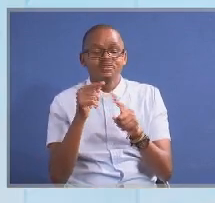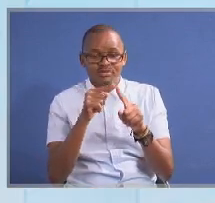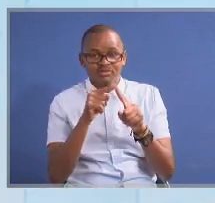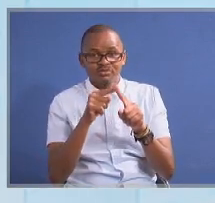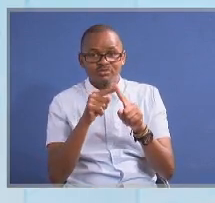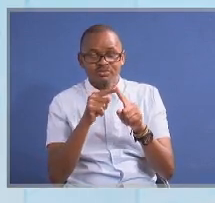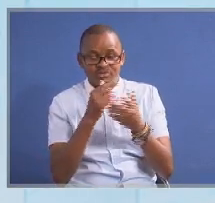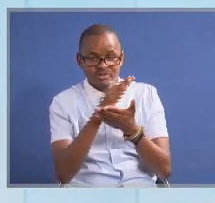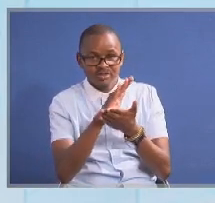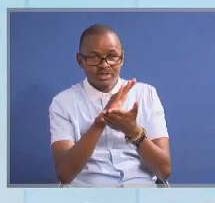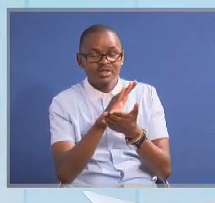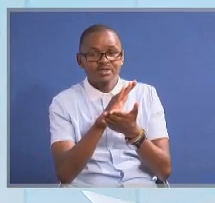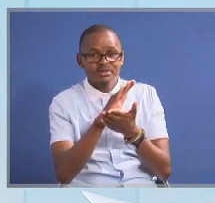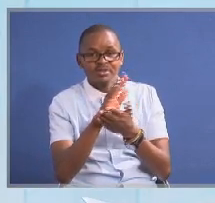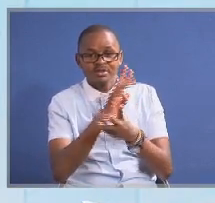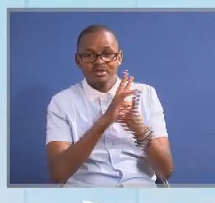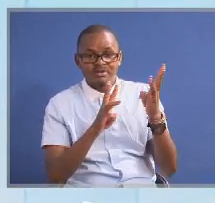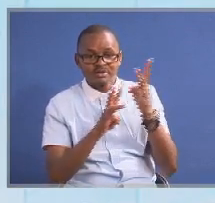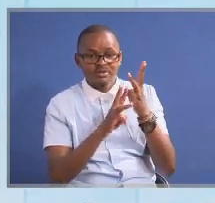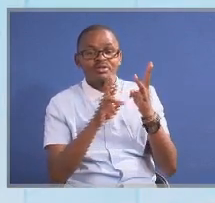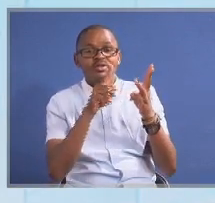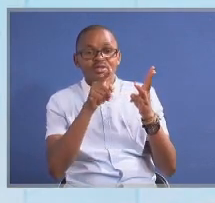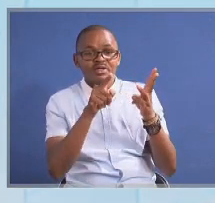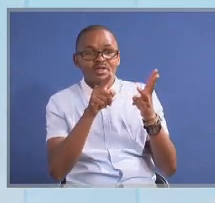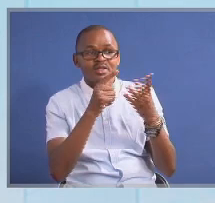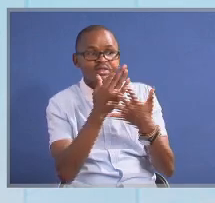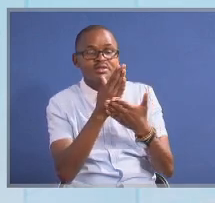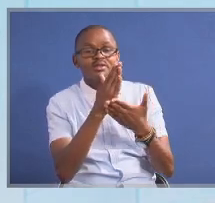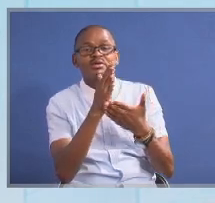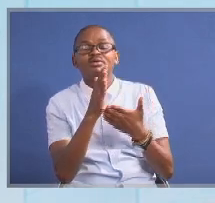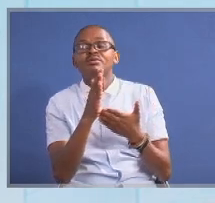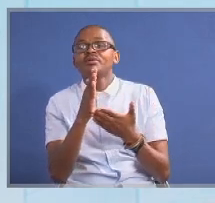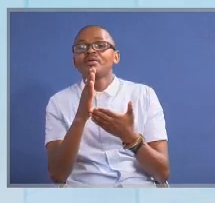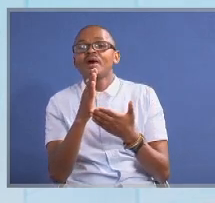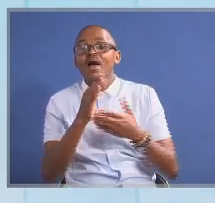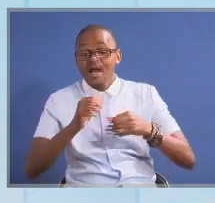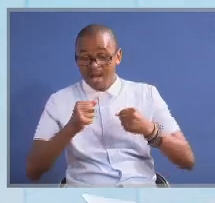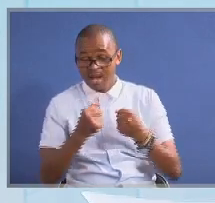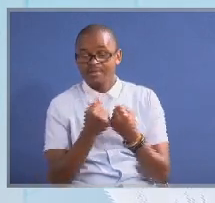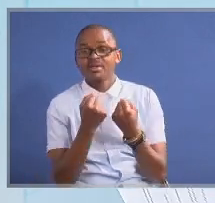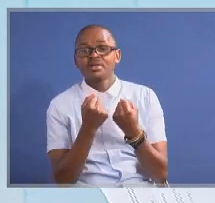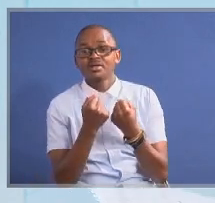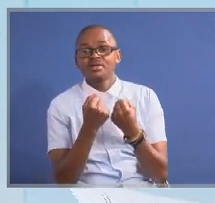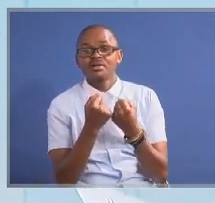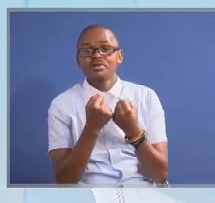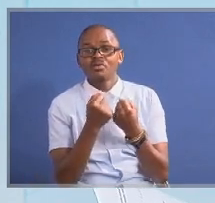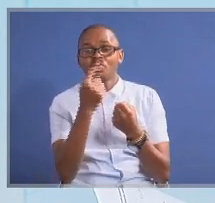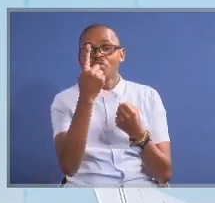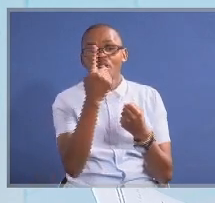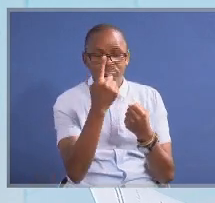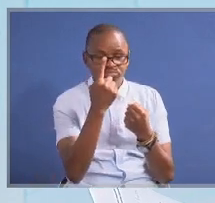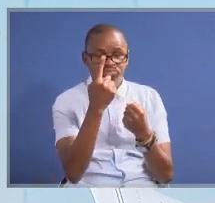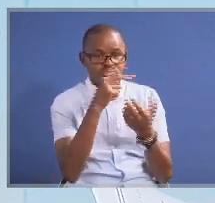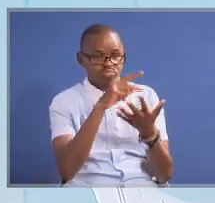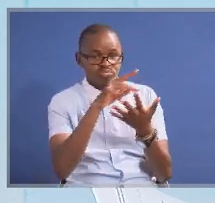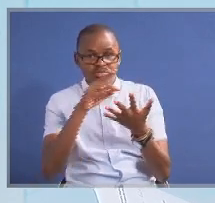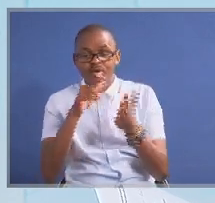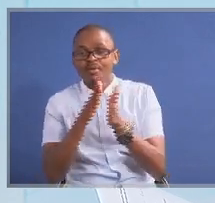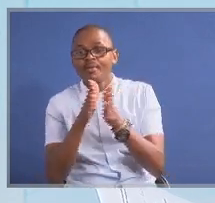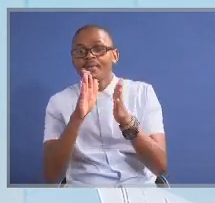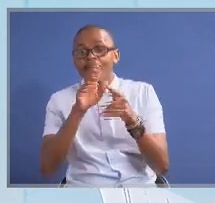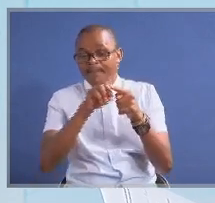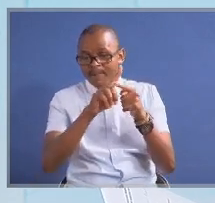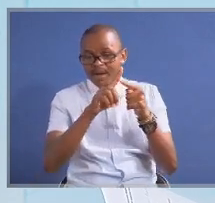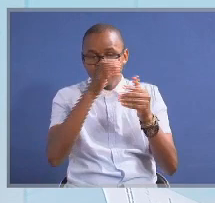share with us in the world. And I believe these are issues that happening as one walks along down the road, but you